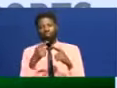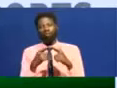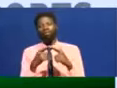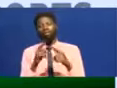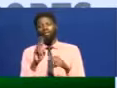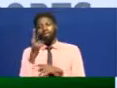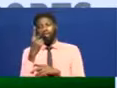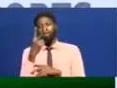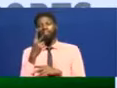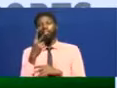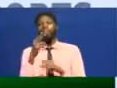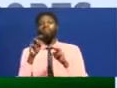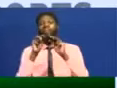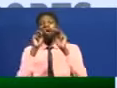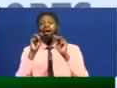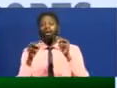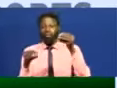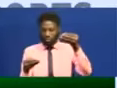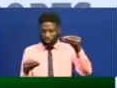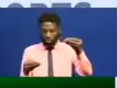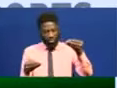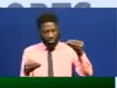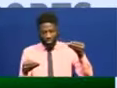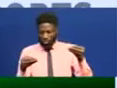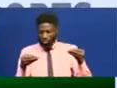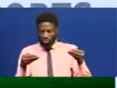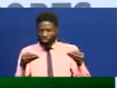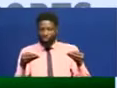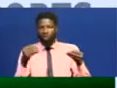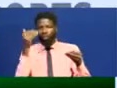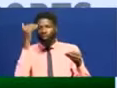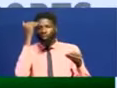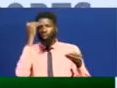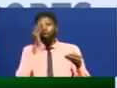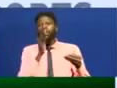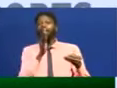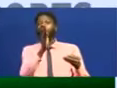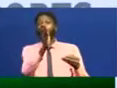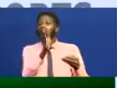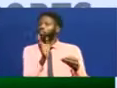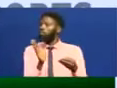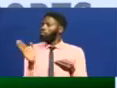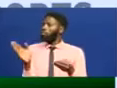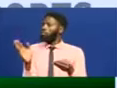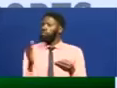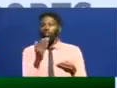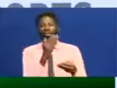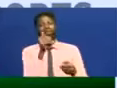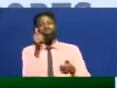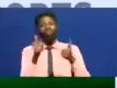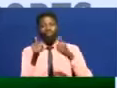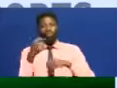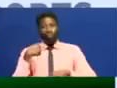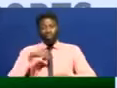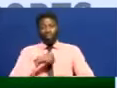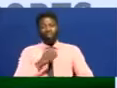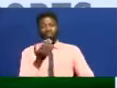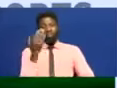headed. We inherited a sinking ship that was pretty much